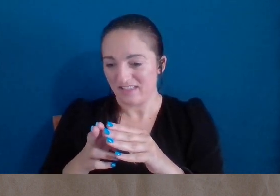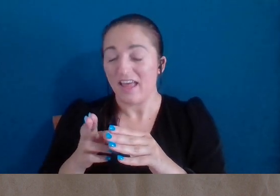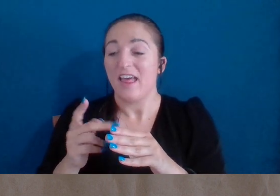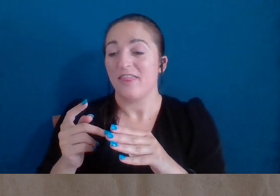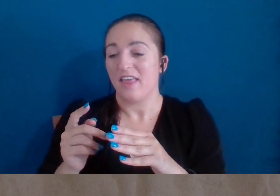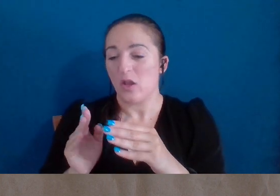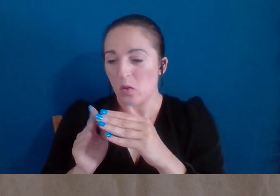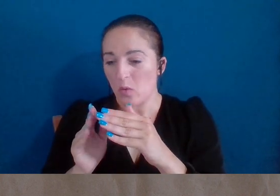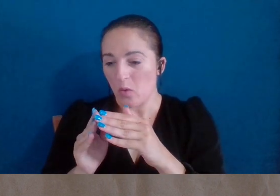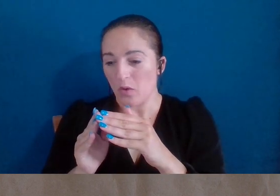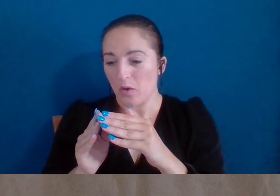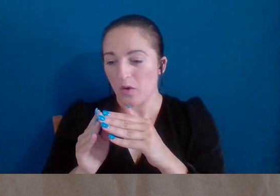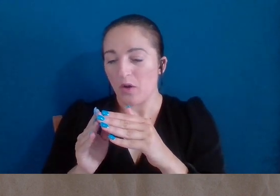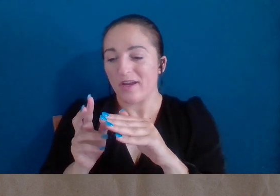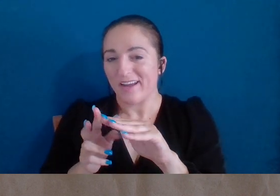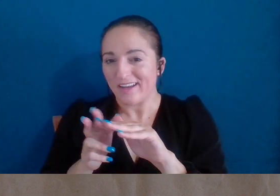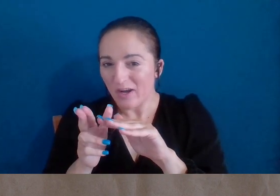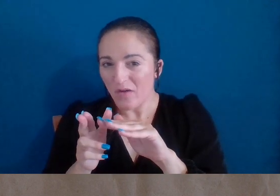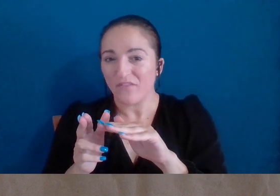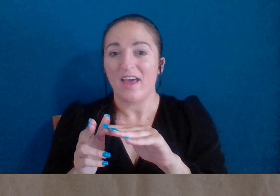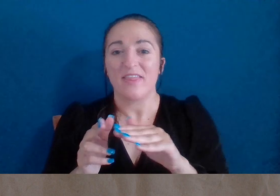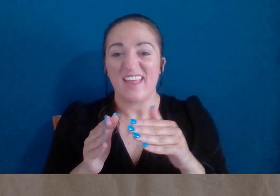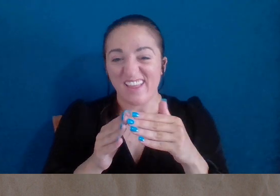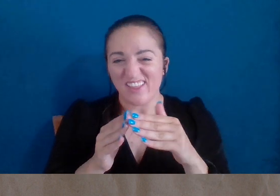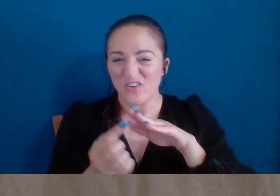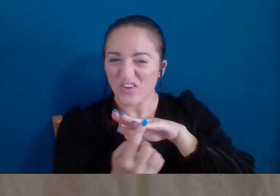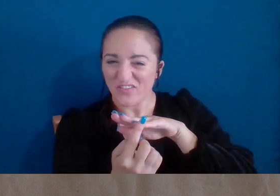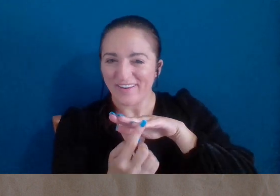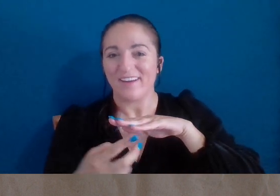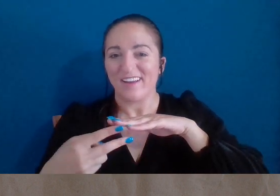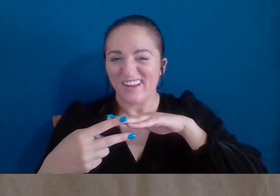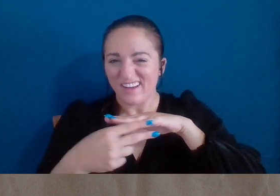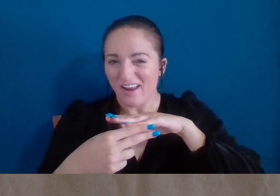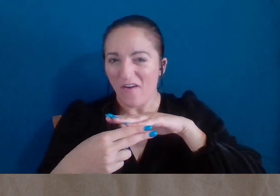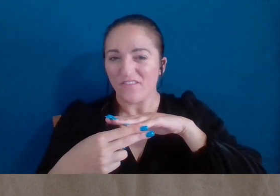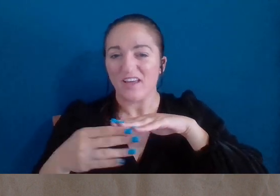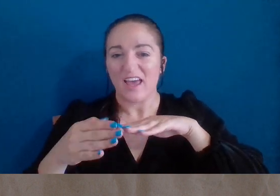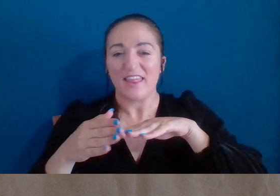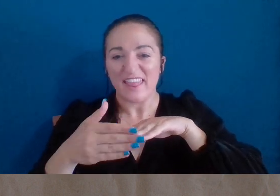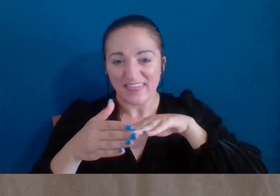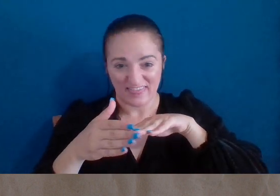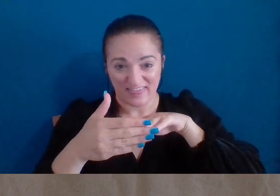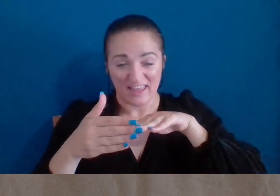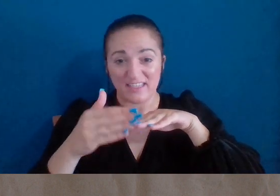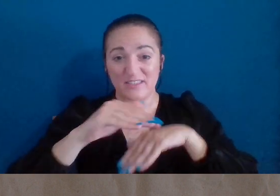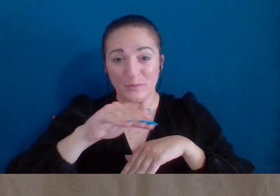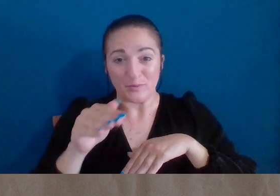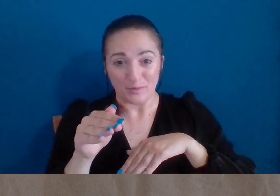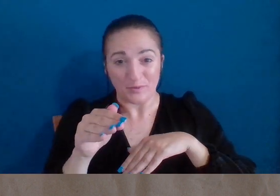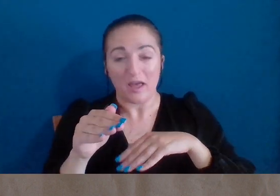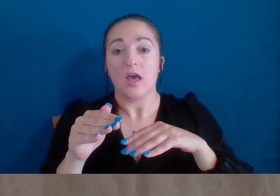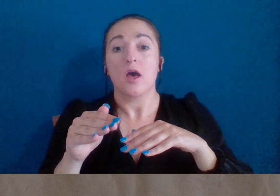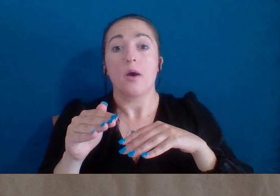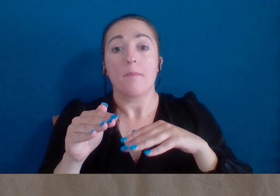corner, and I cut off that corner. and you can actually cut in this